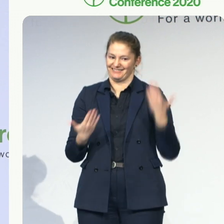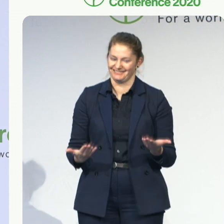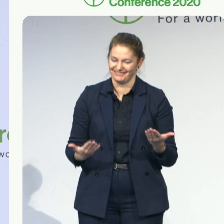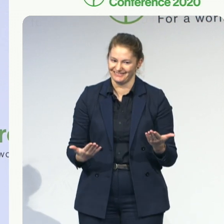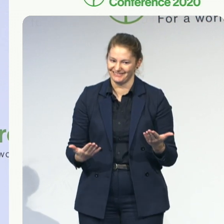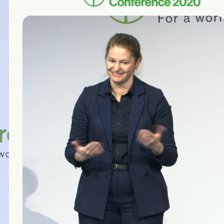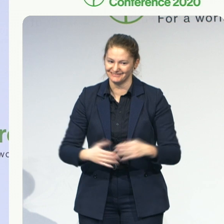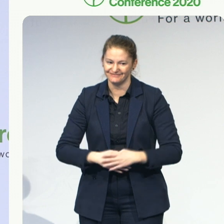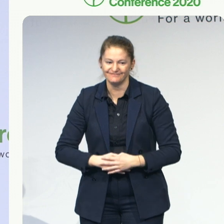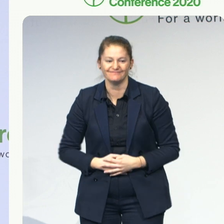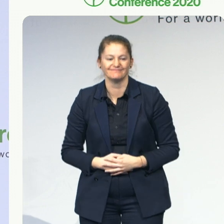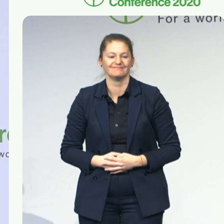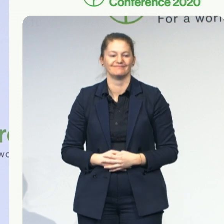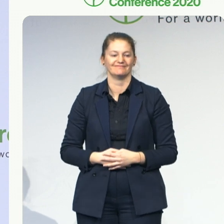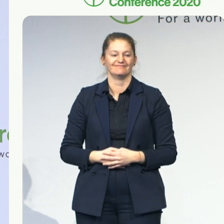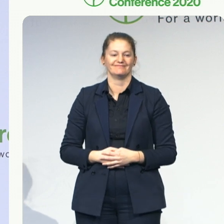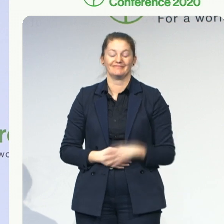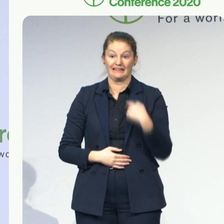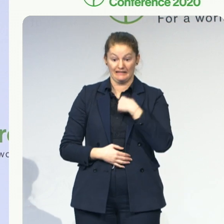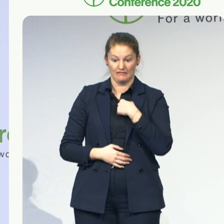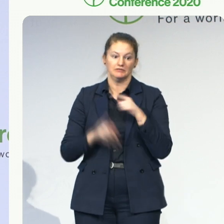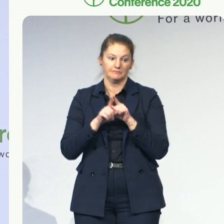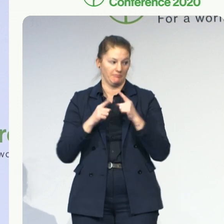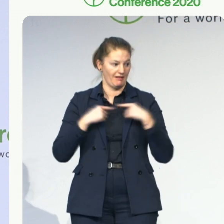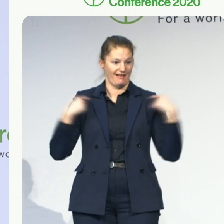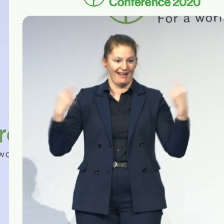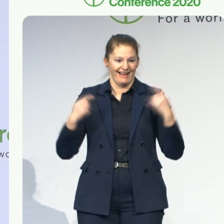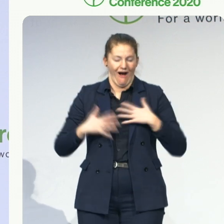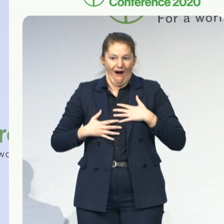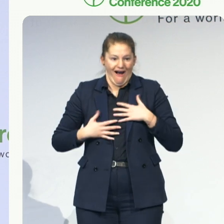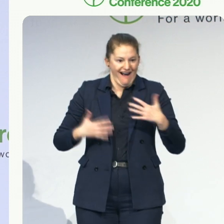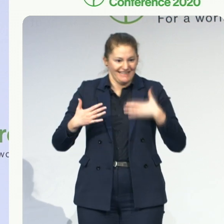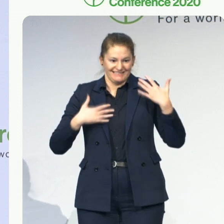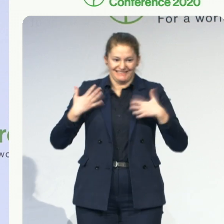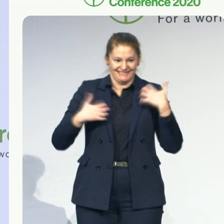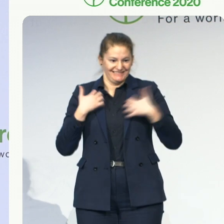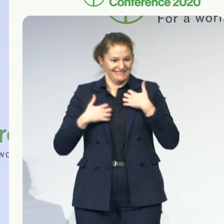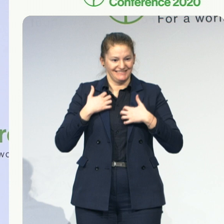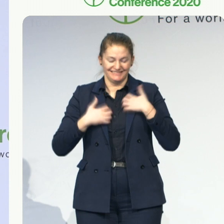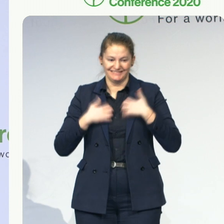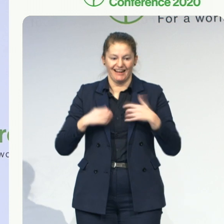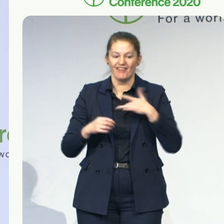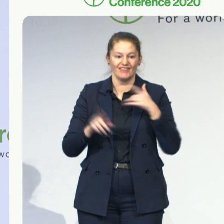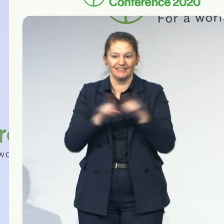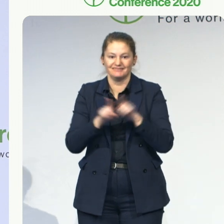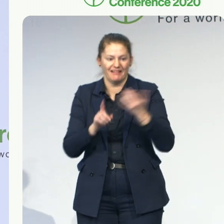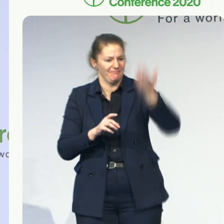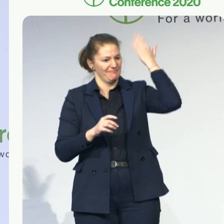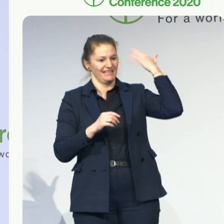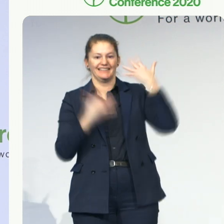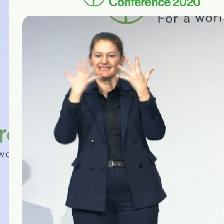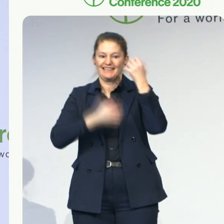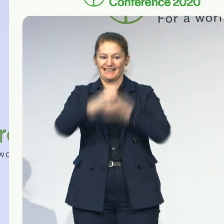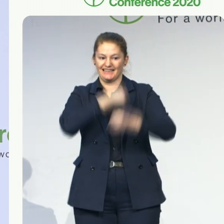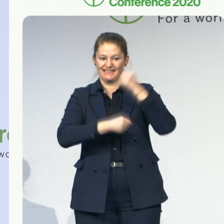doing now as we were 10 years ago. But rest assured, we do